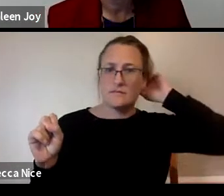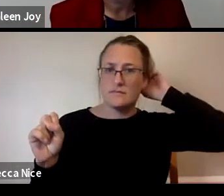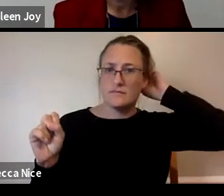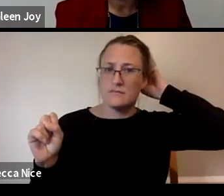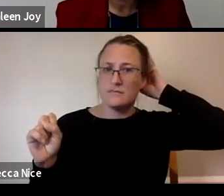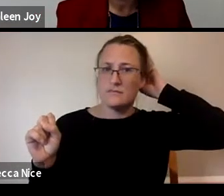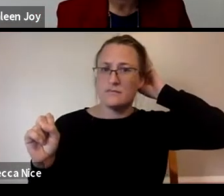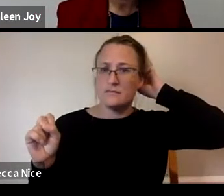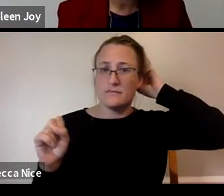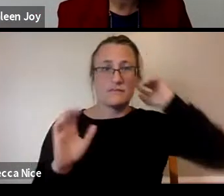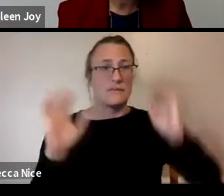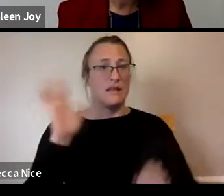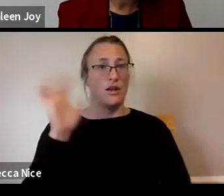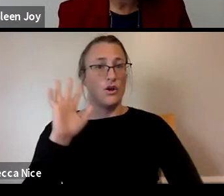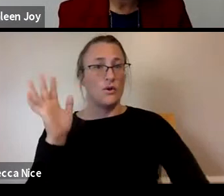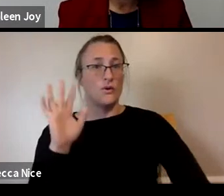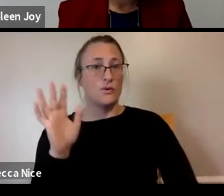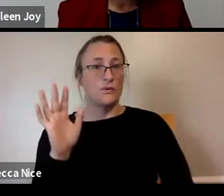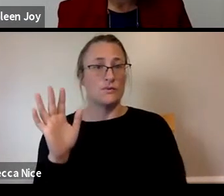Hello.